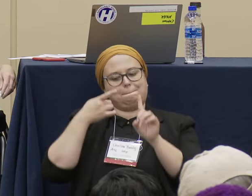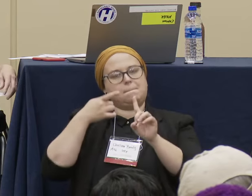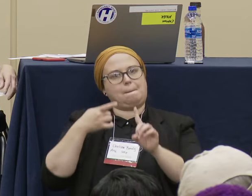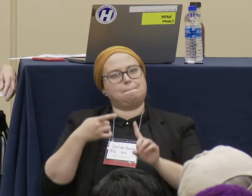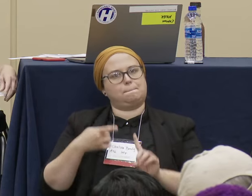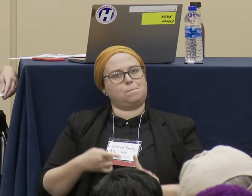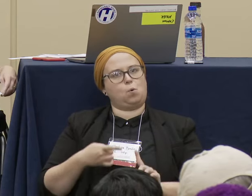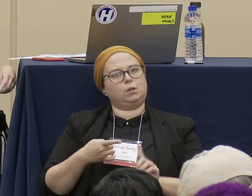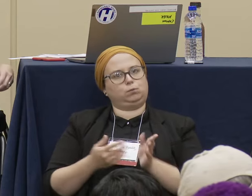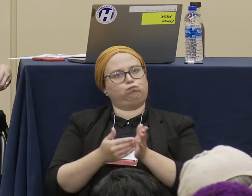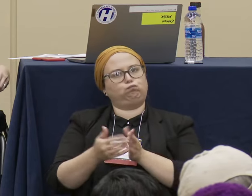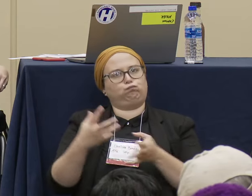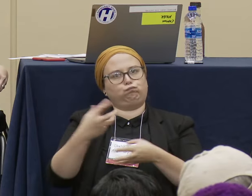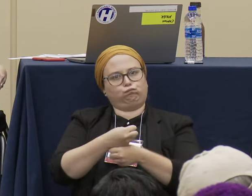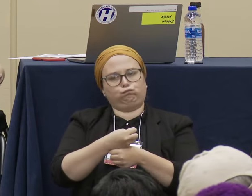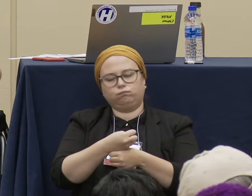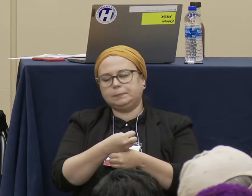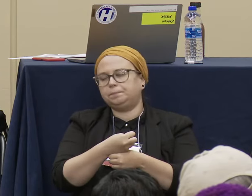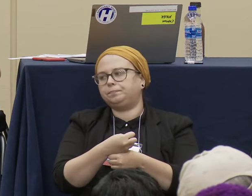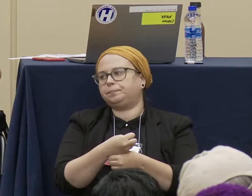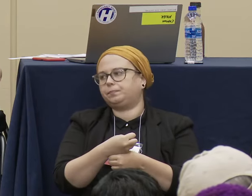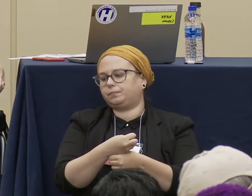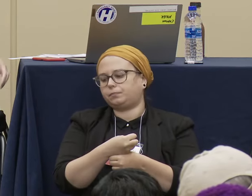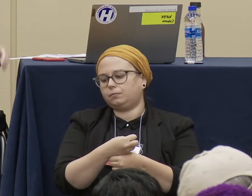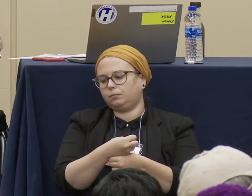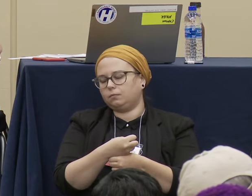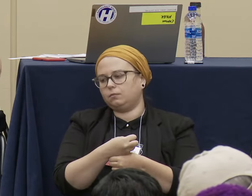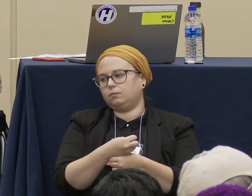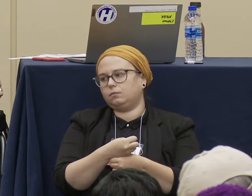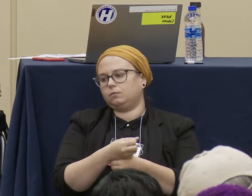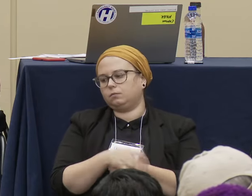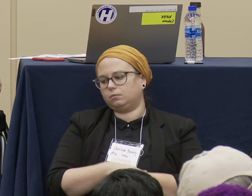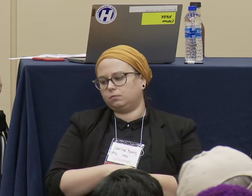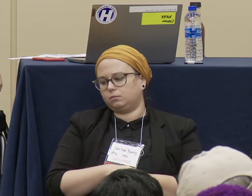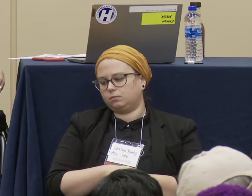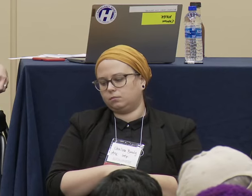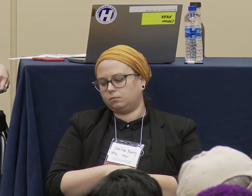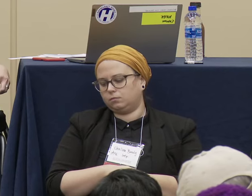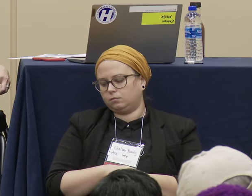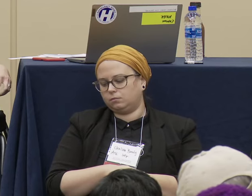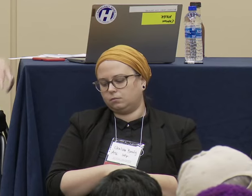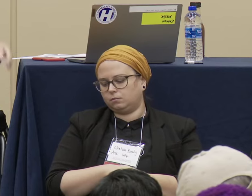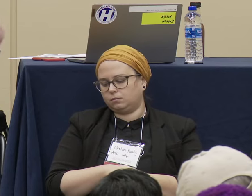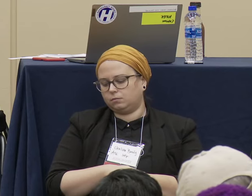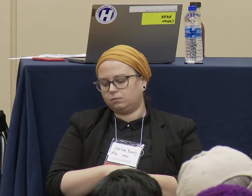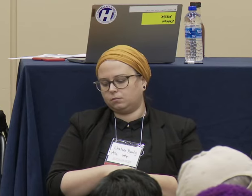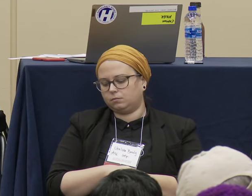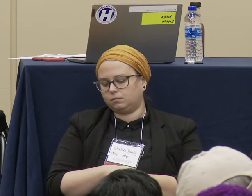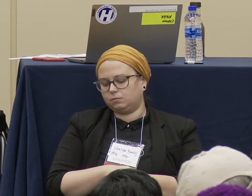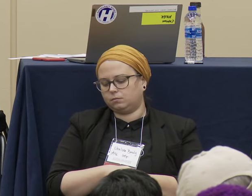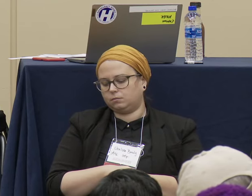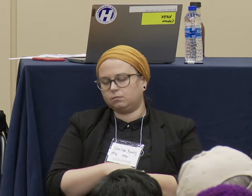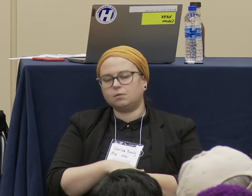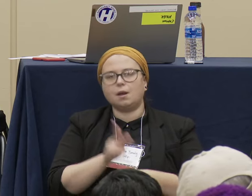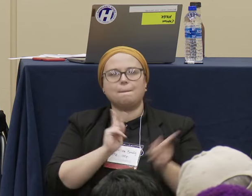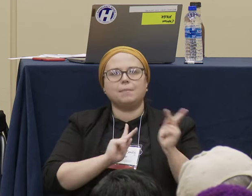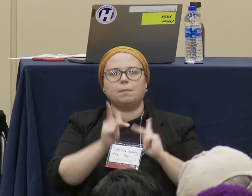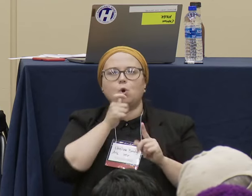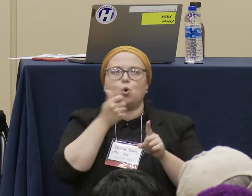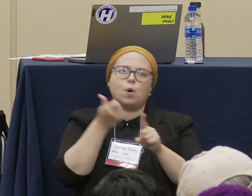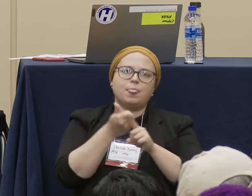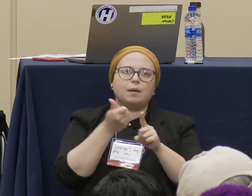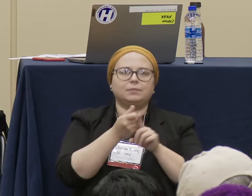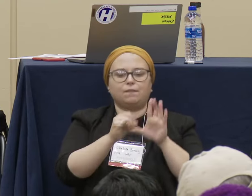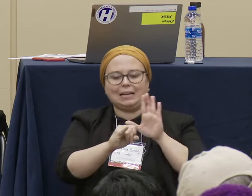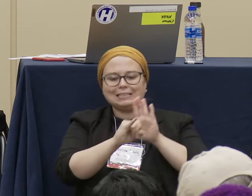40 minutes, is that it's not just about people who identify or politicize as disabled people